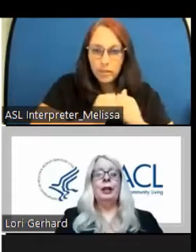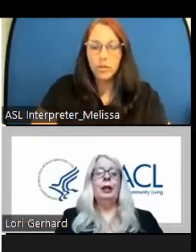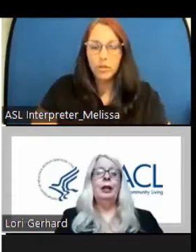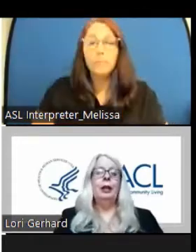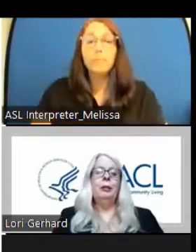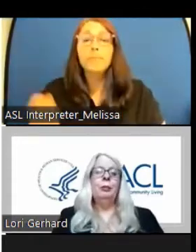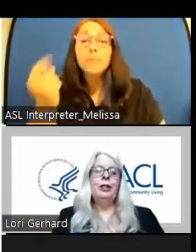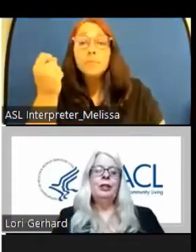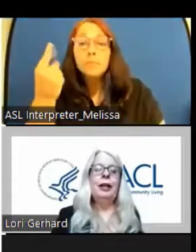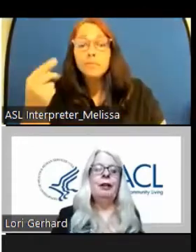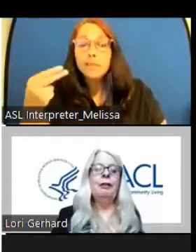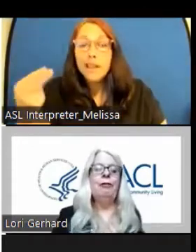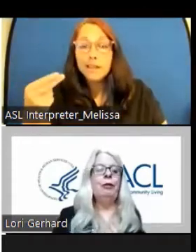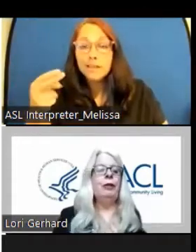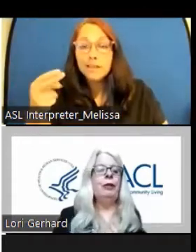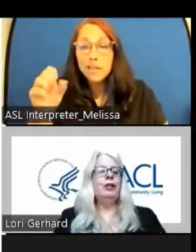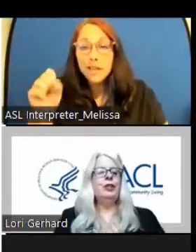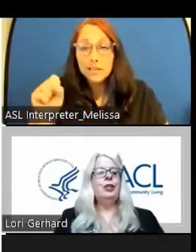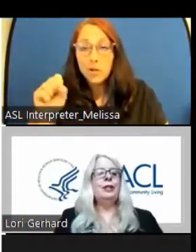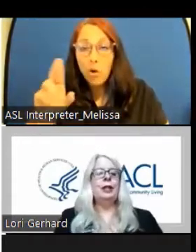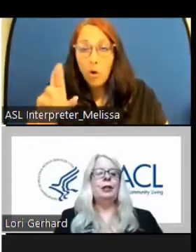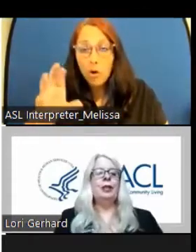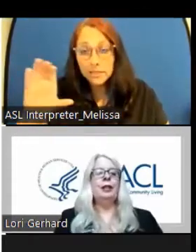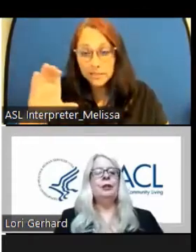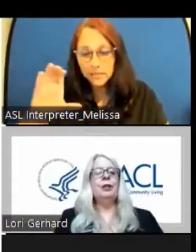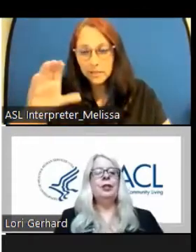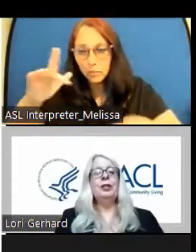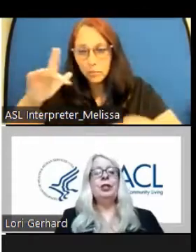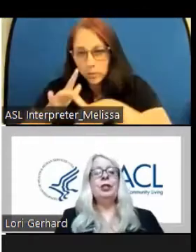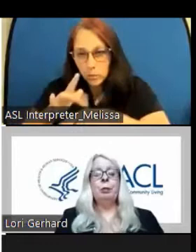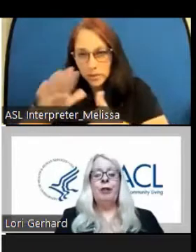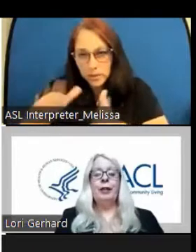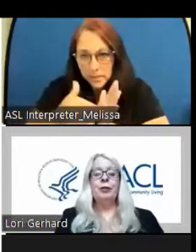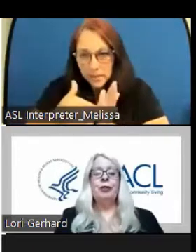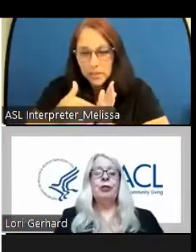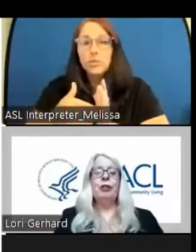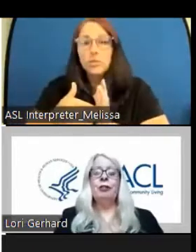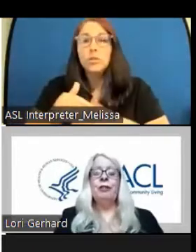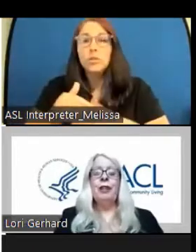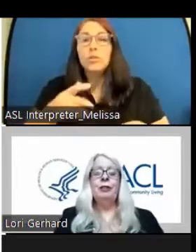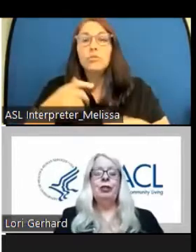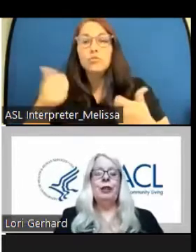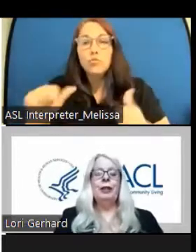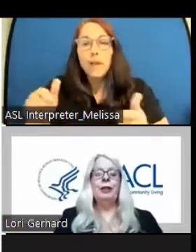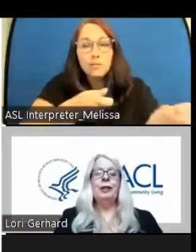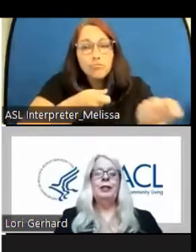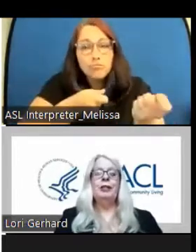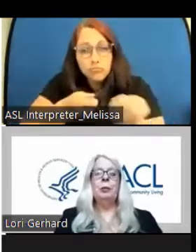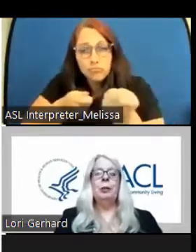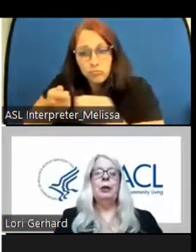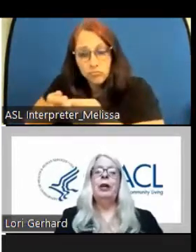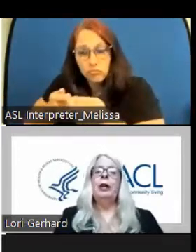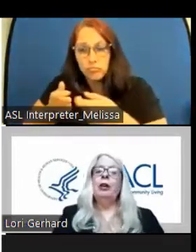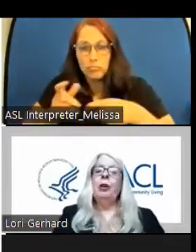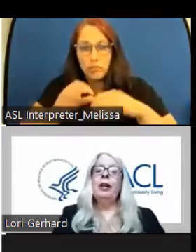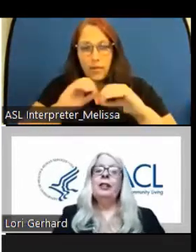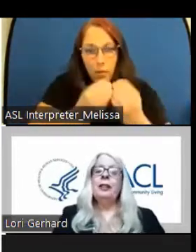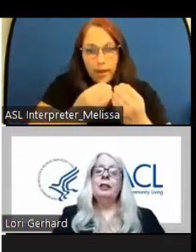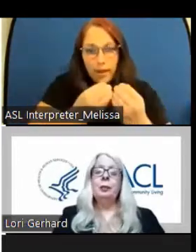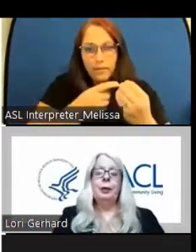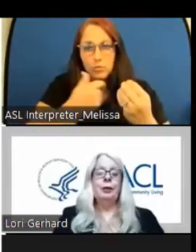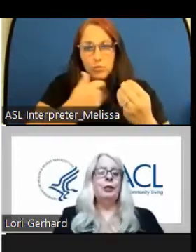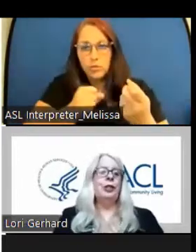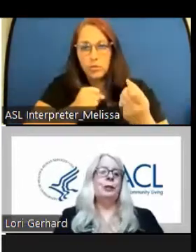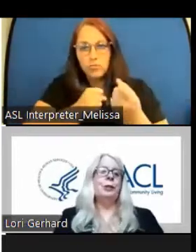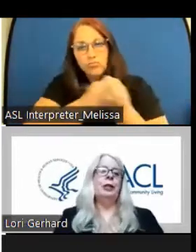HSRC, brings together federal agencies and our technical assistance providers to cultivate, strengthen, and support